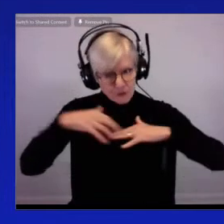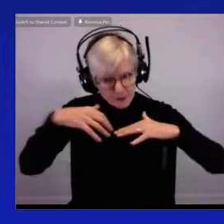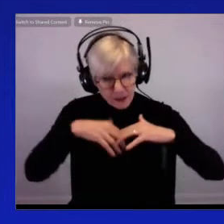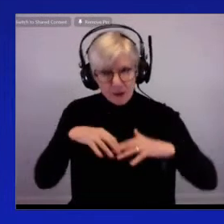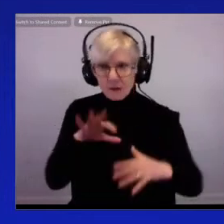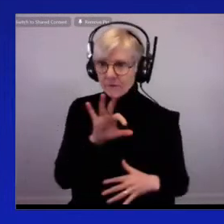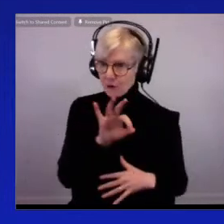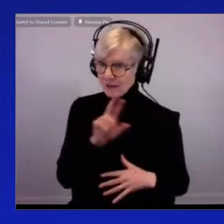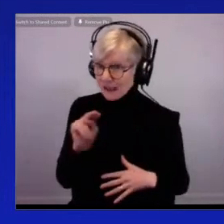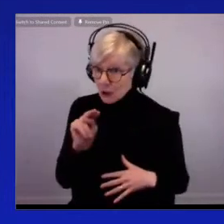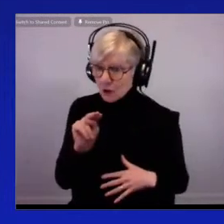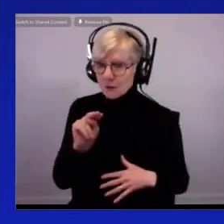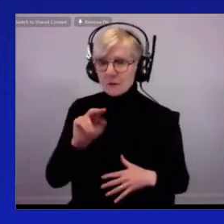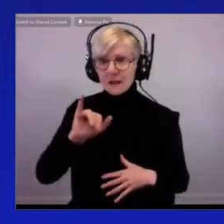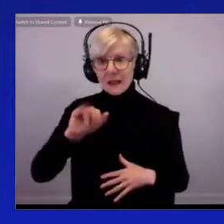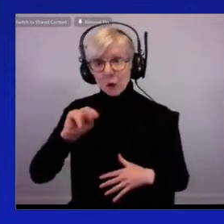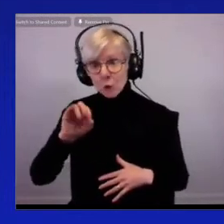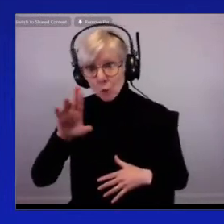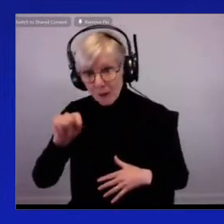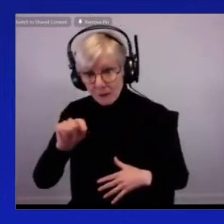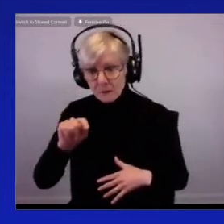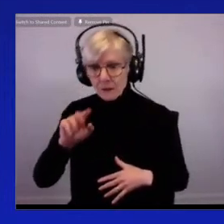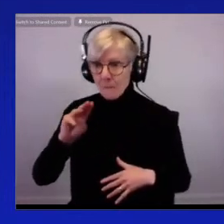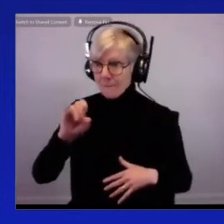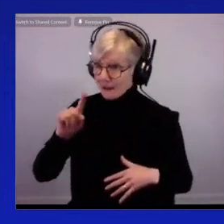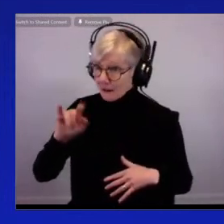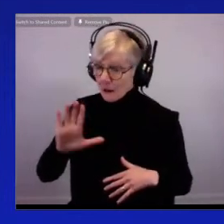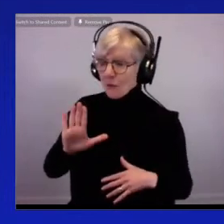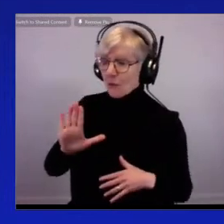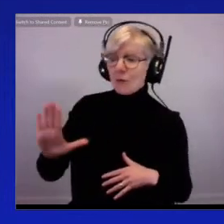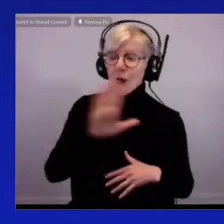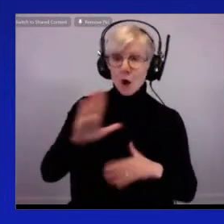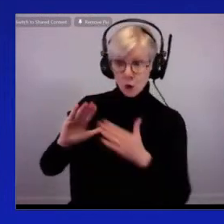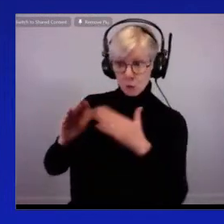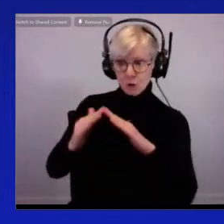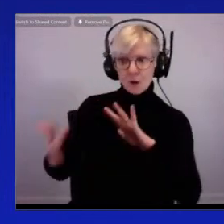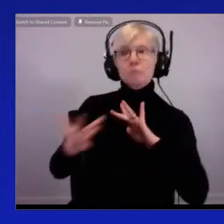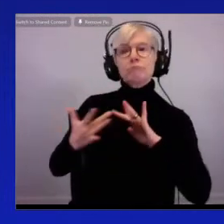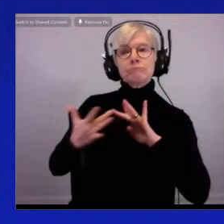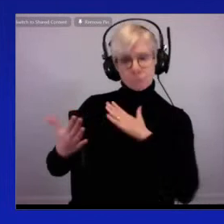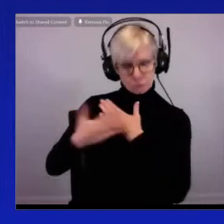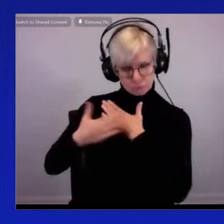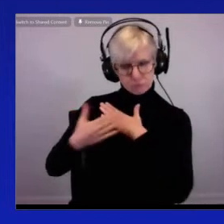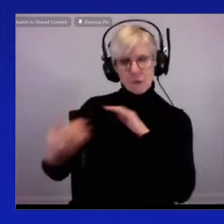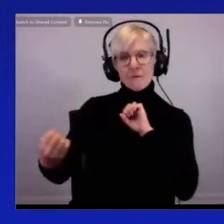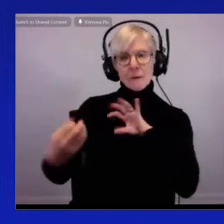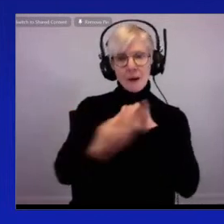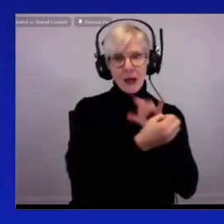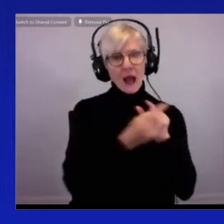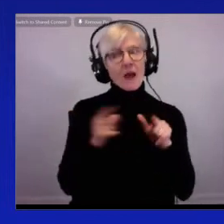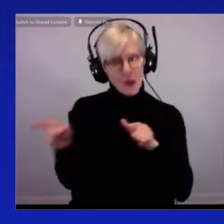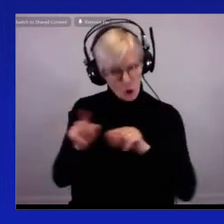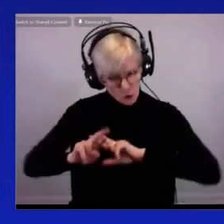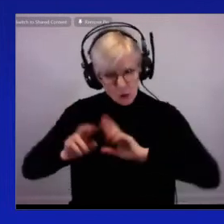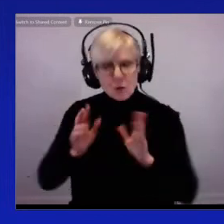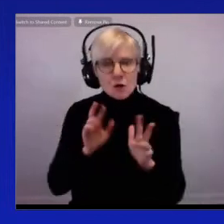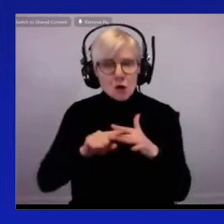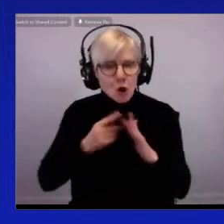Inuit partners have been providing input and are ready to do their part to immunize their